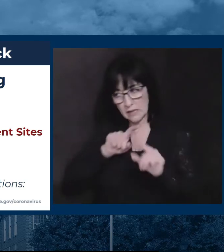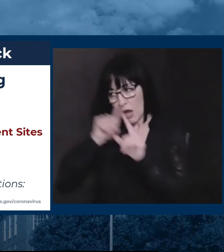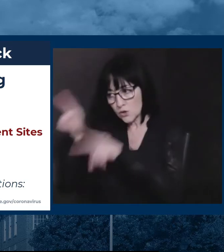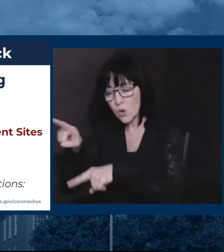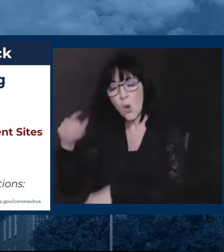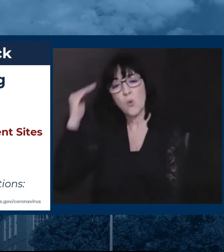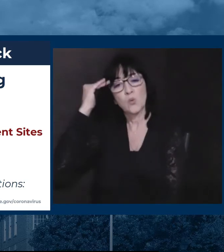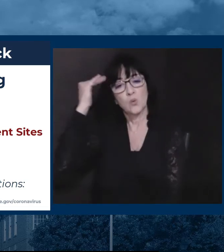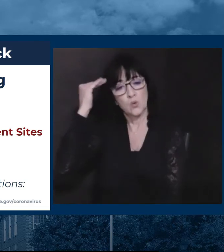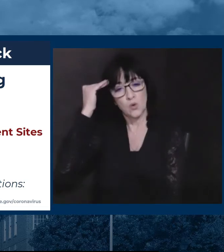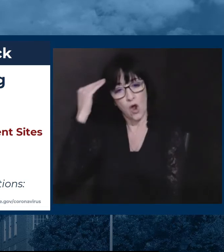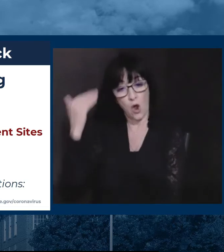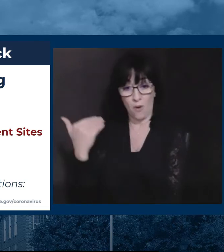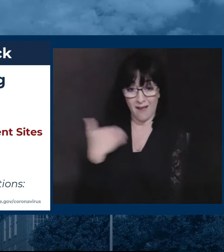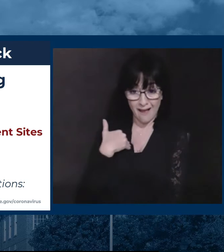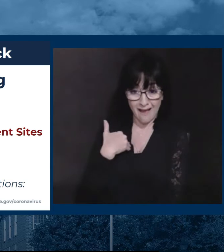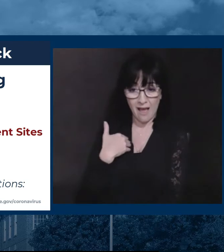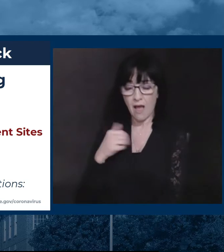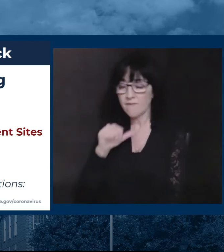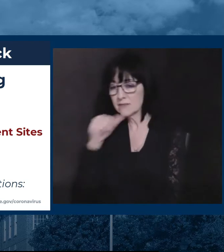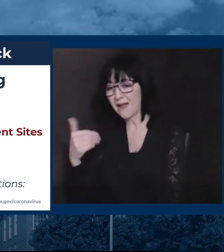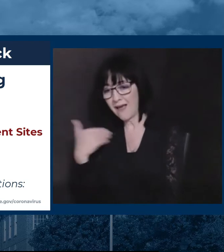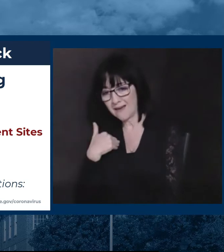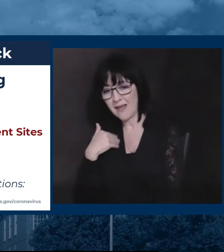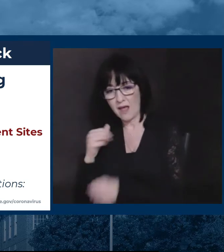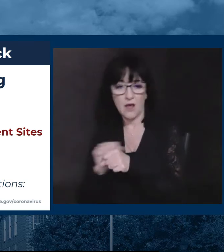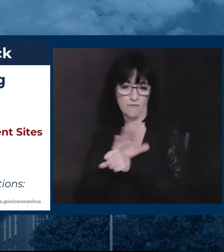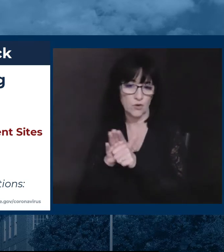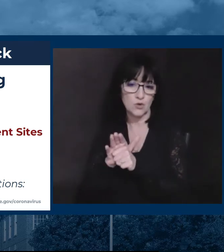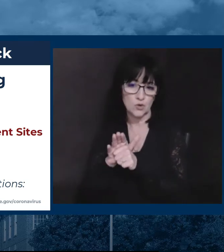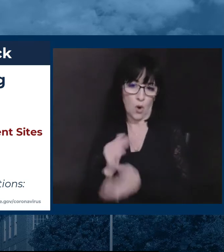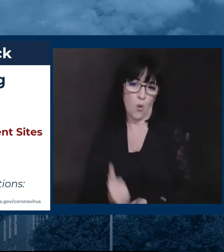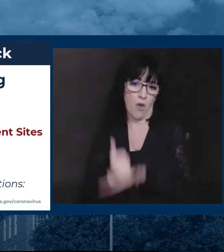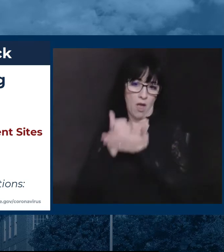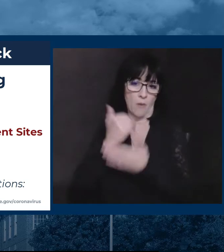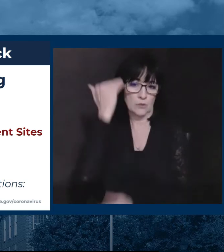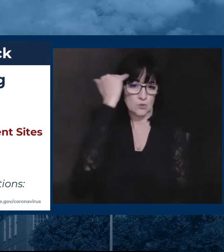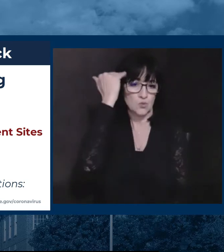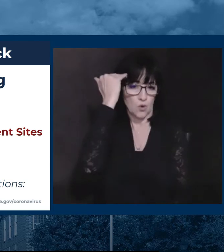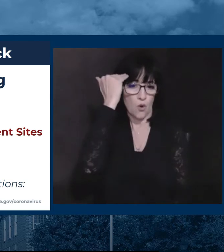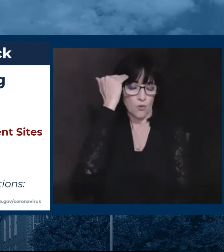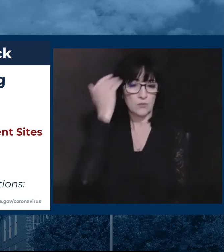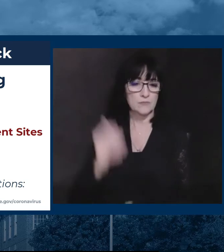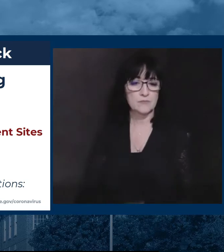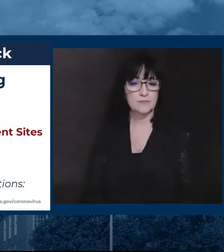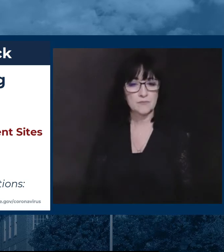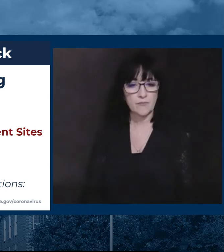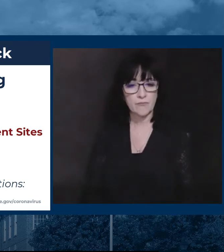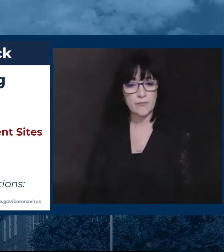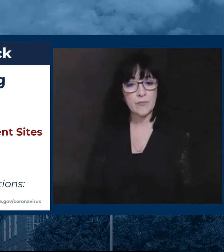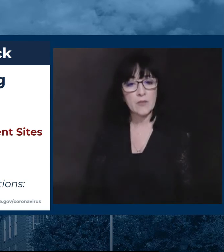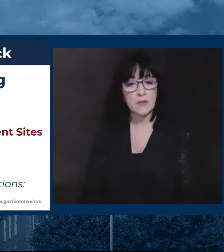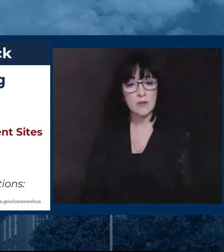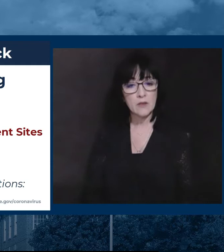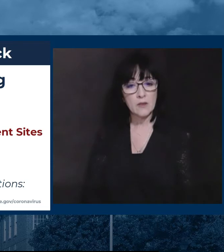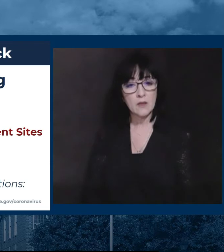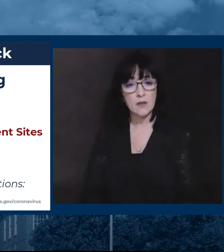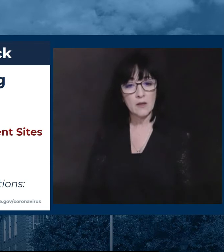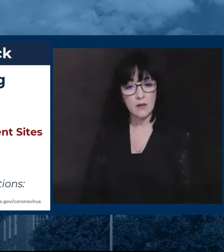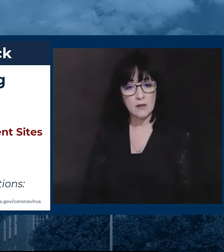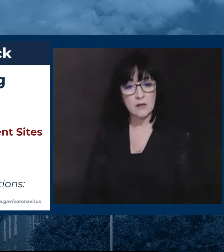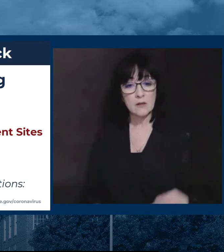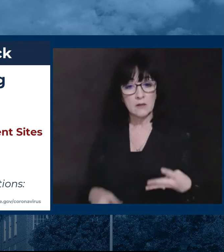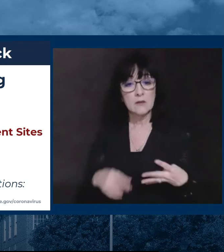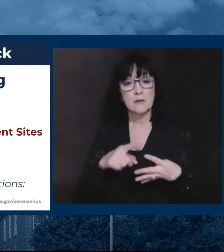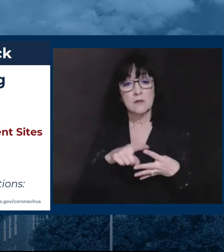numbers that are not carriers of the disease. But beyond that, we have two other very important things